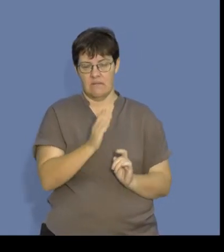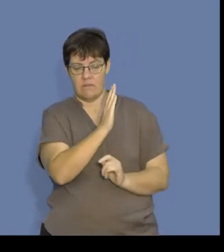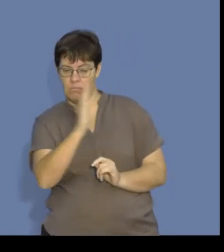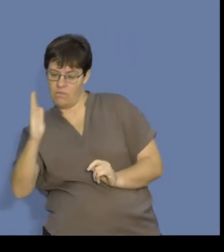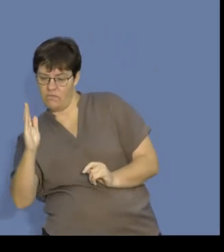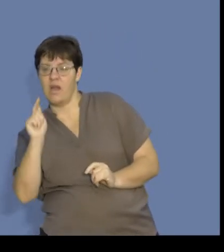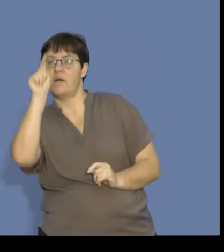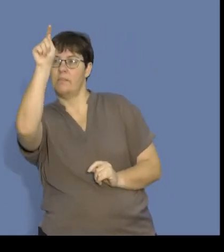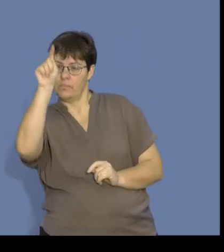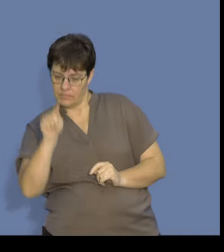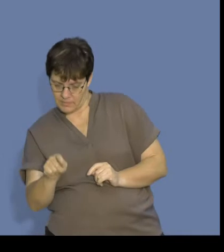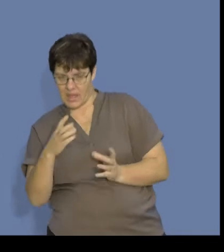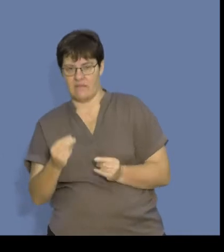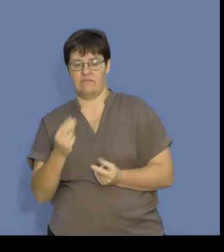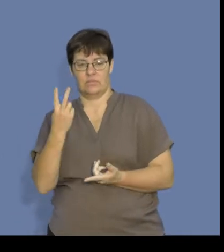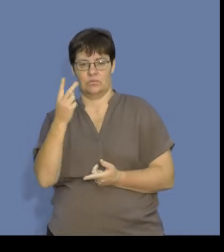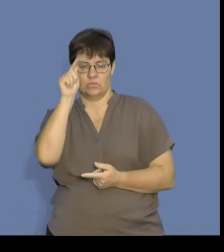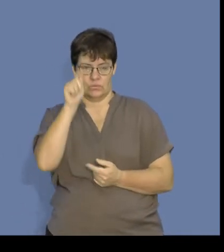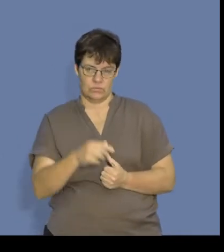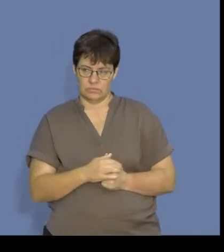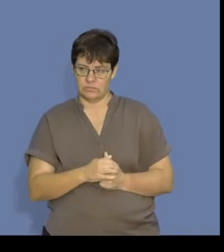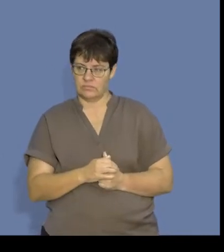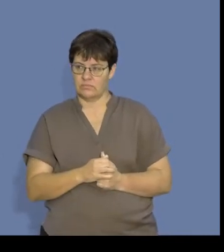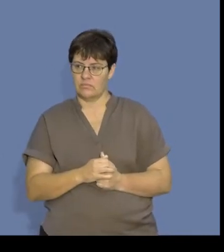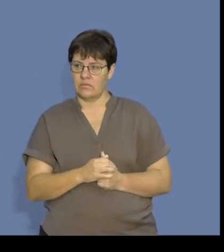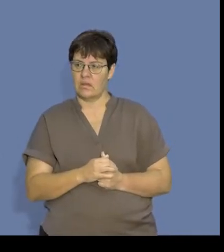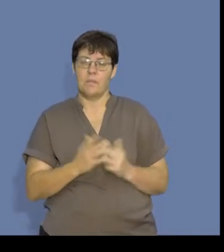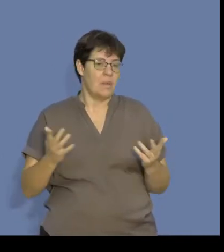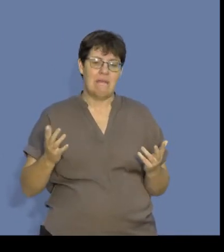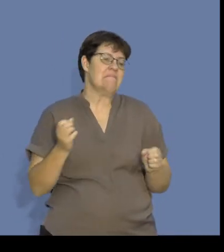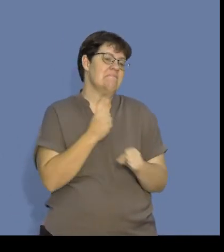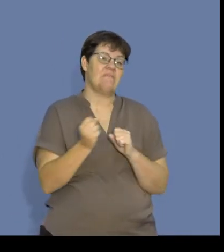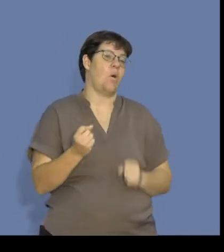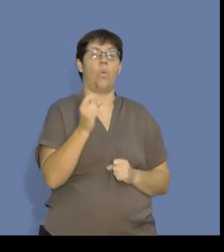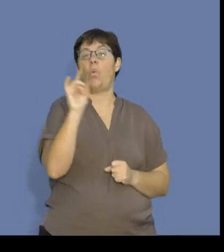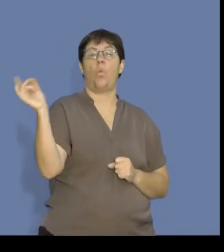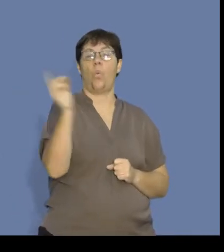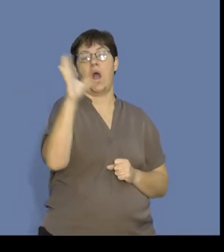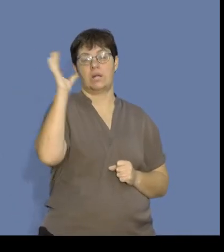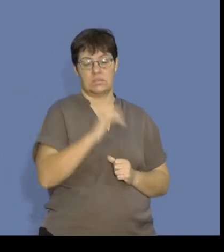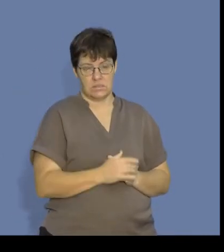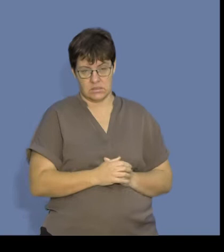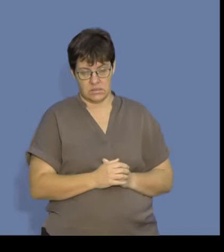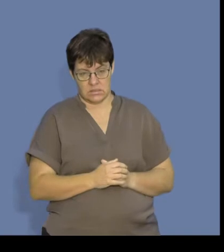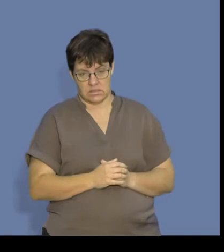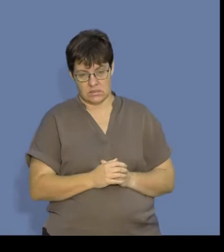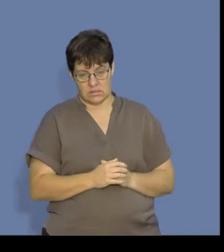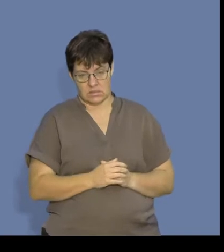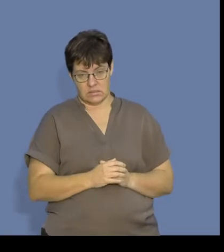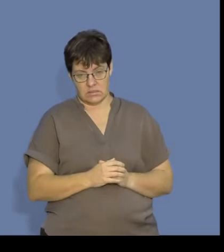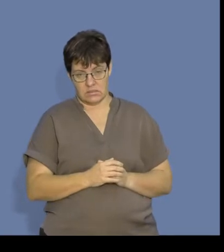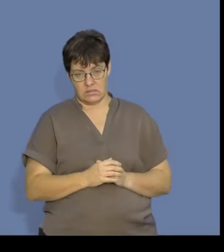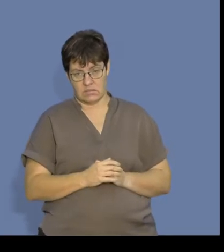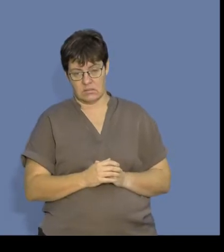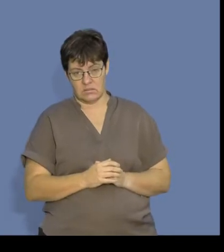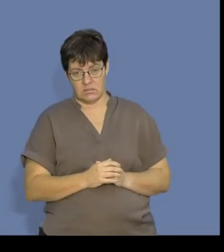2 points there. If I move it more left, it is 2 points there. So at no point does it touch the graph